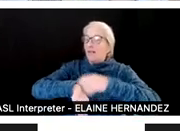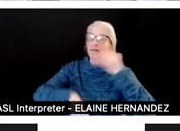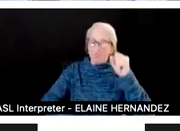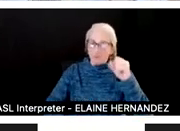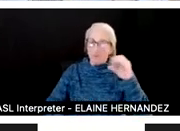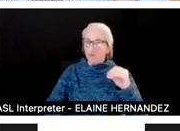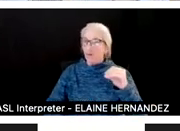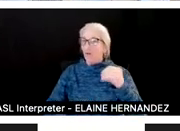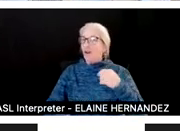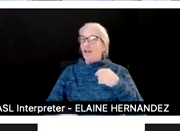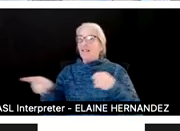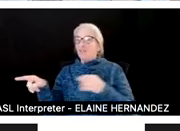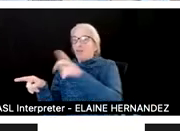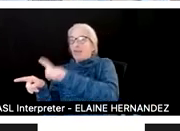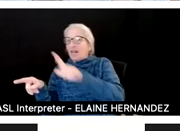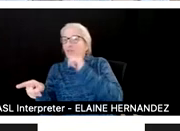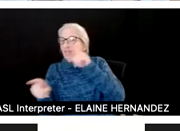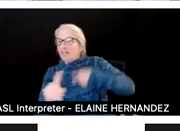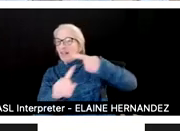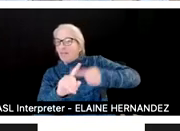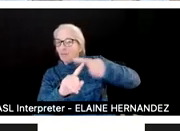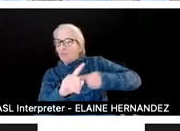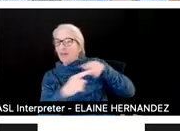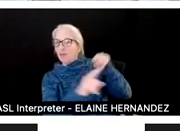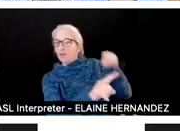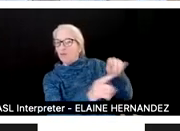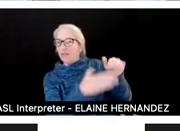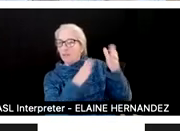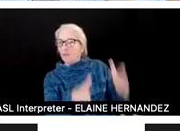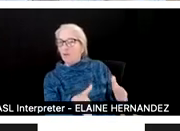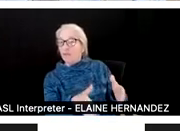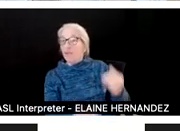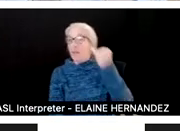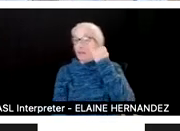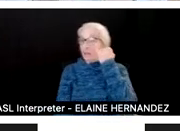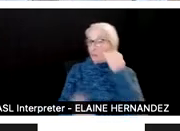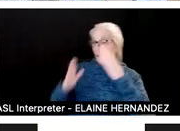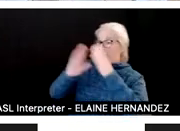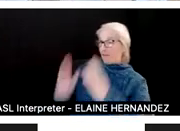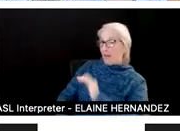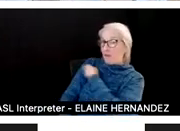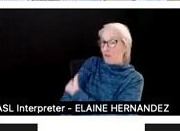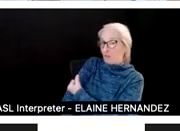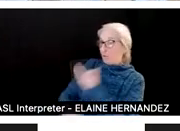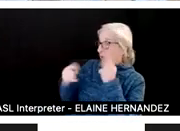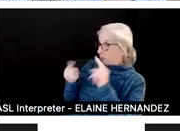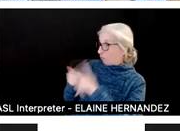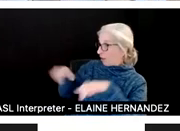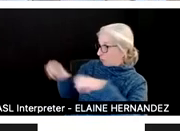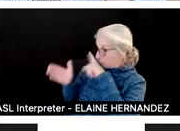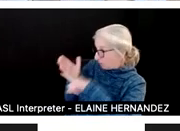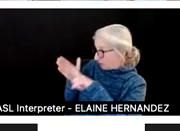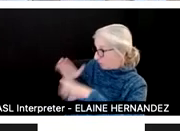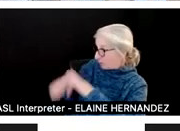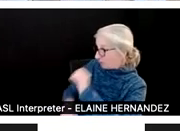days. For example, if the housing authority has been trying to do the inspection and the landlord keeps on not showing up to unlock